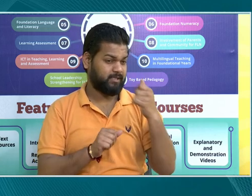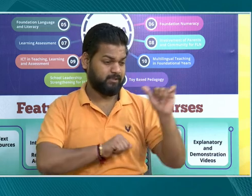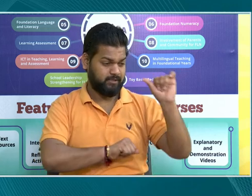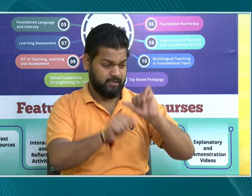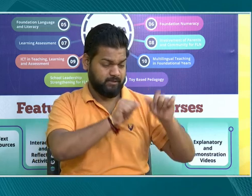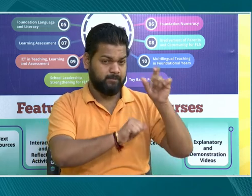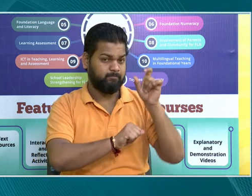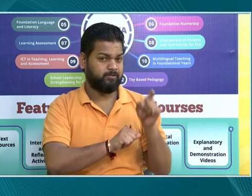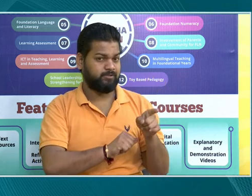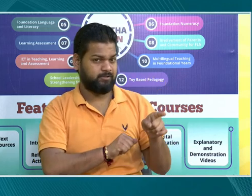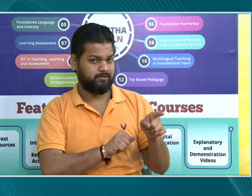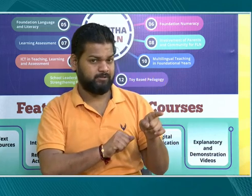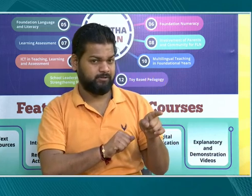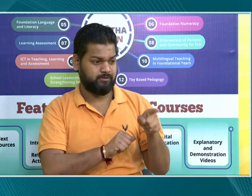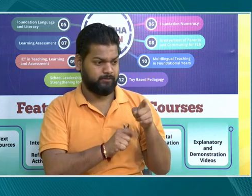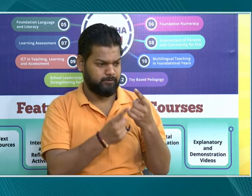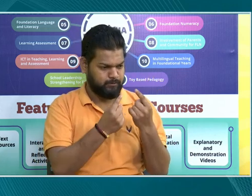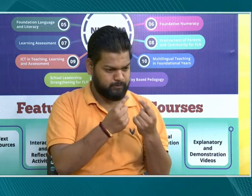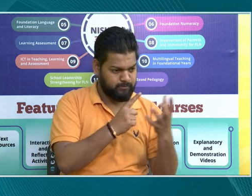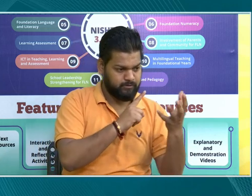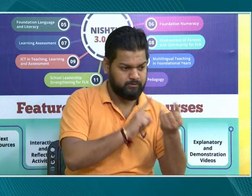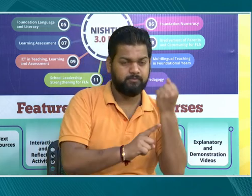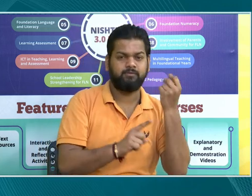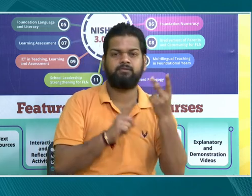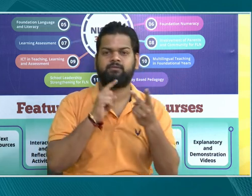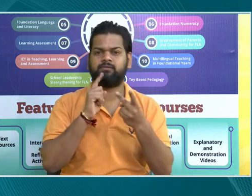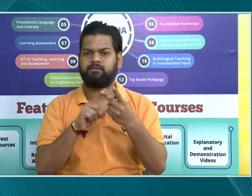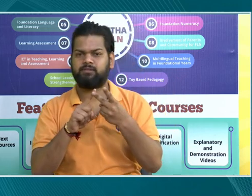it. And suppose